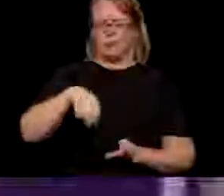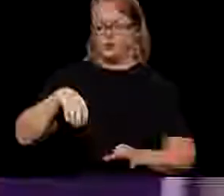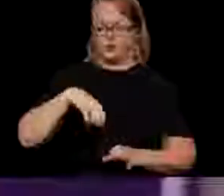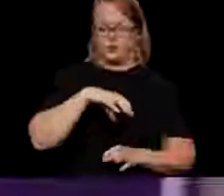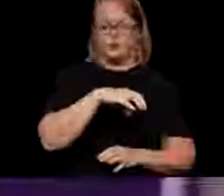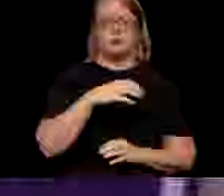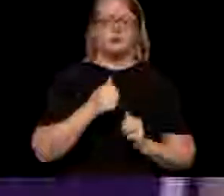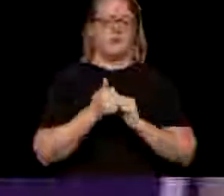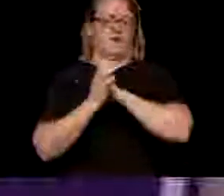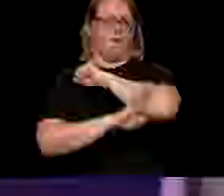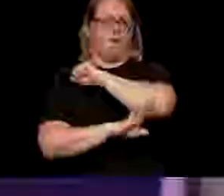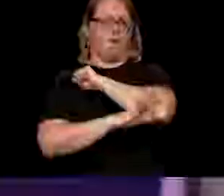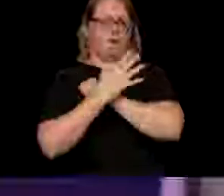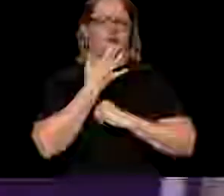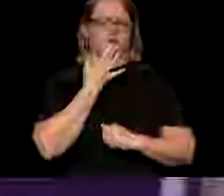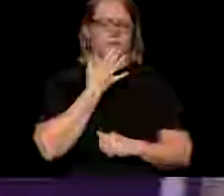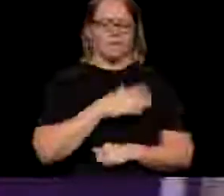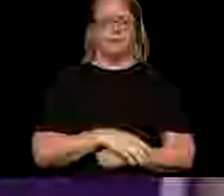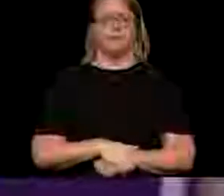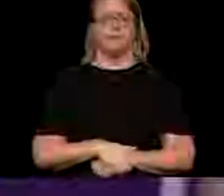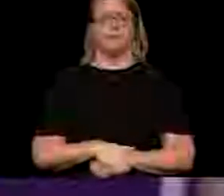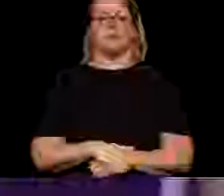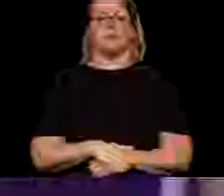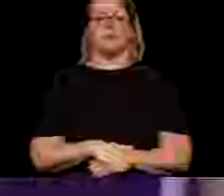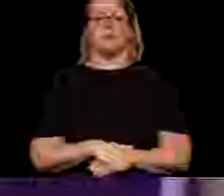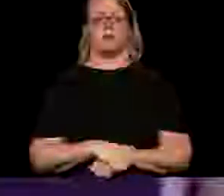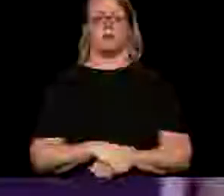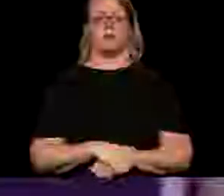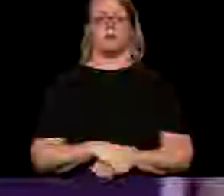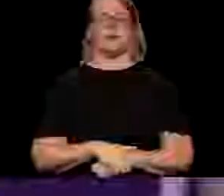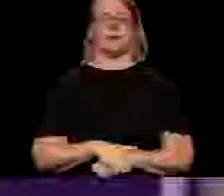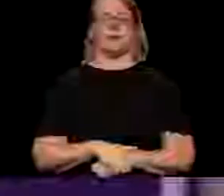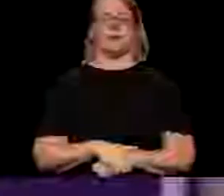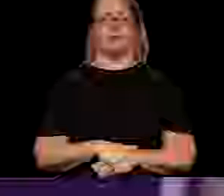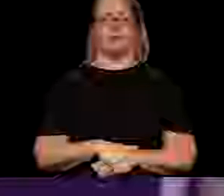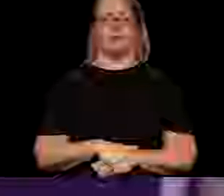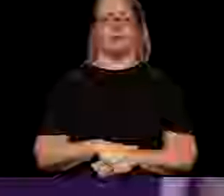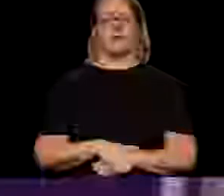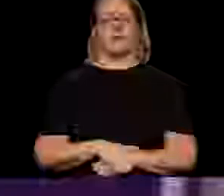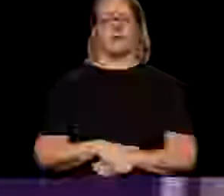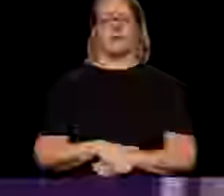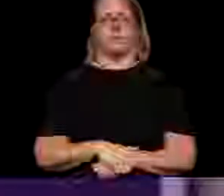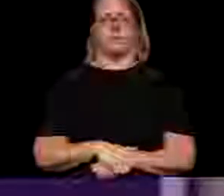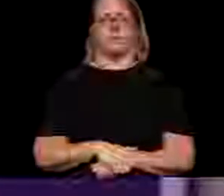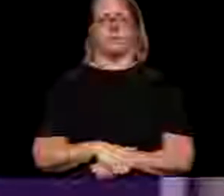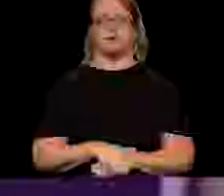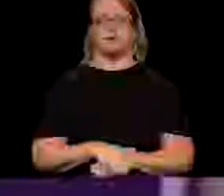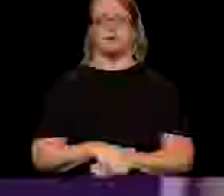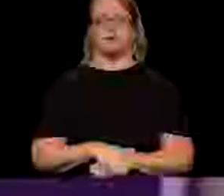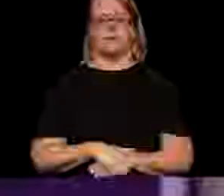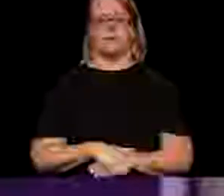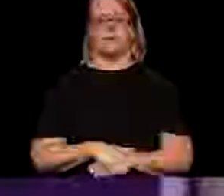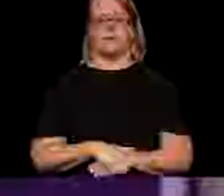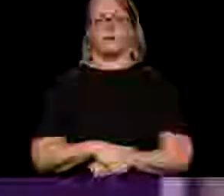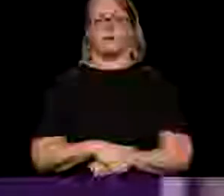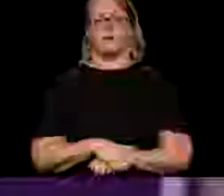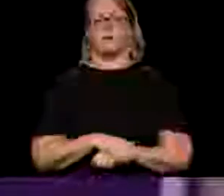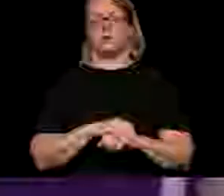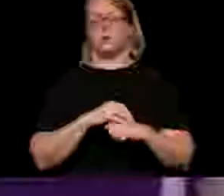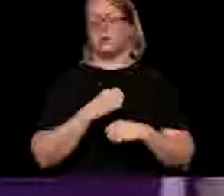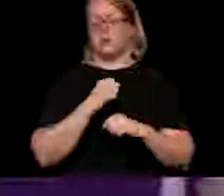everything. You can use any cup, fill it with water. Make sure you have plenty of paper towels. You have your